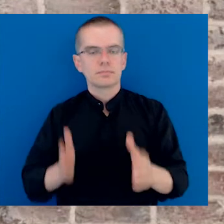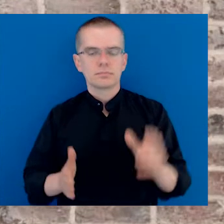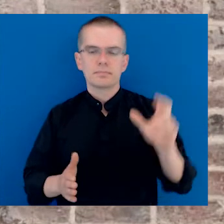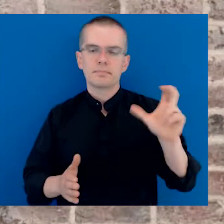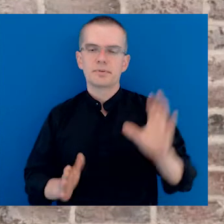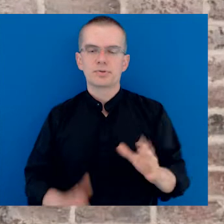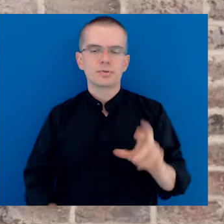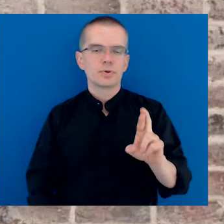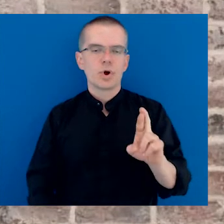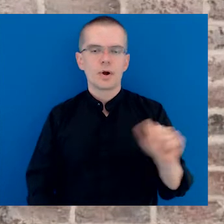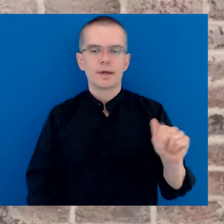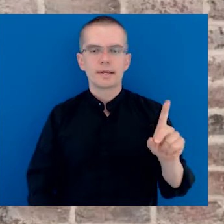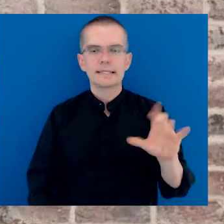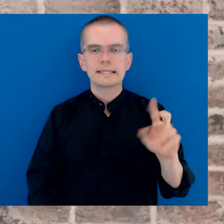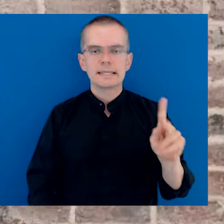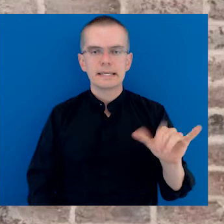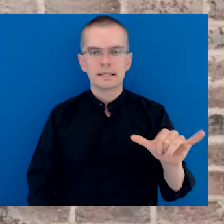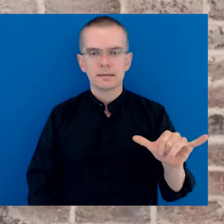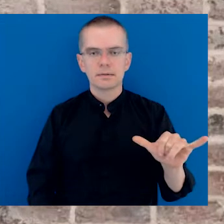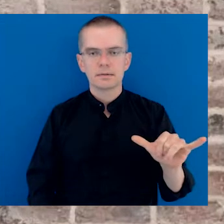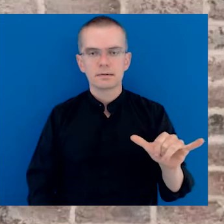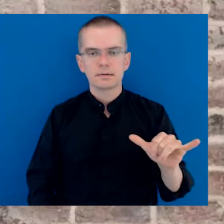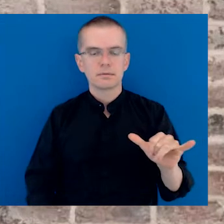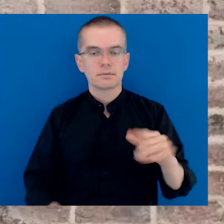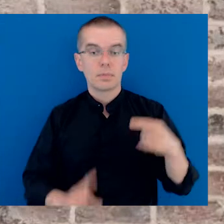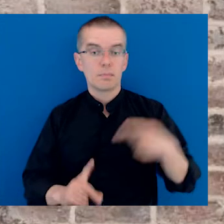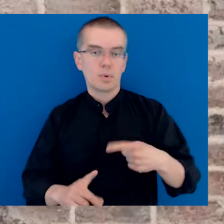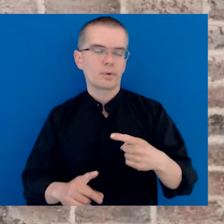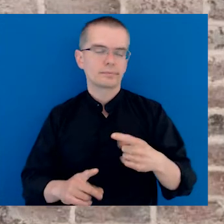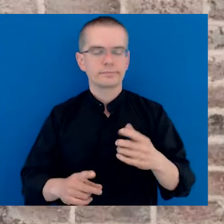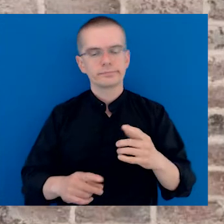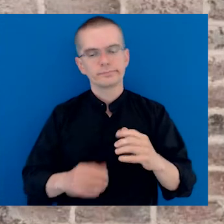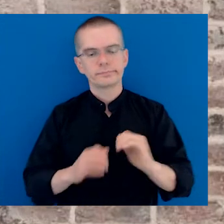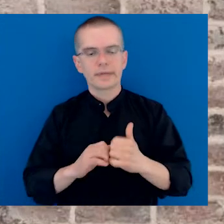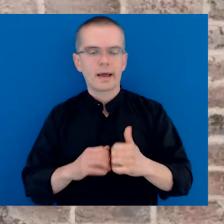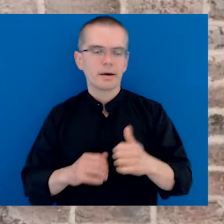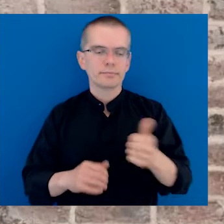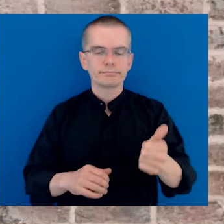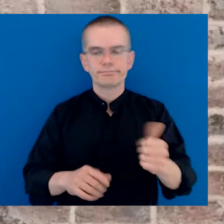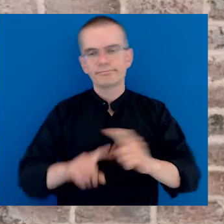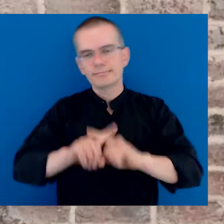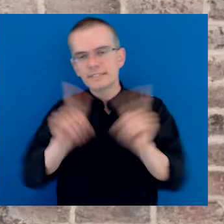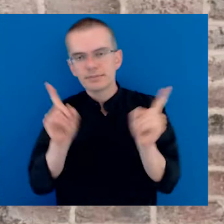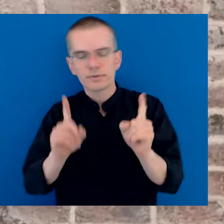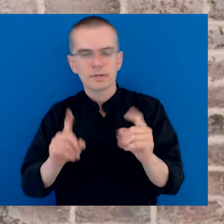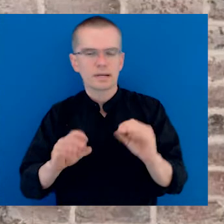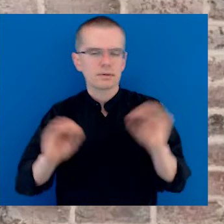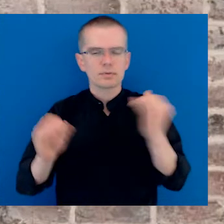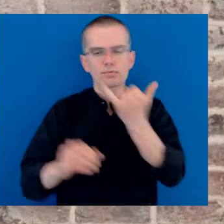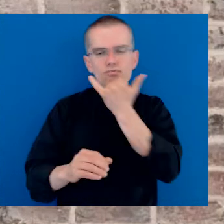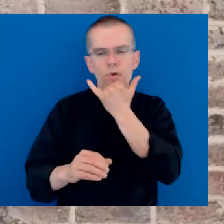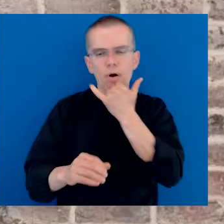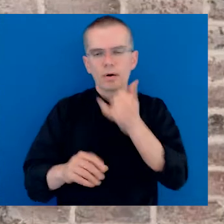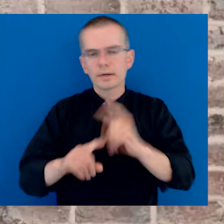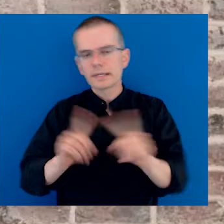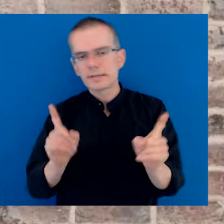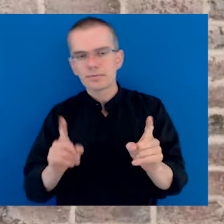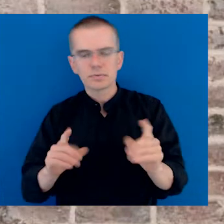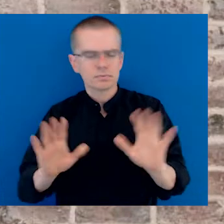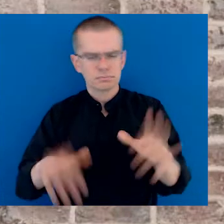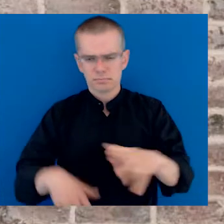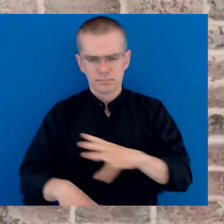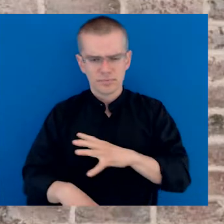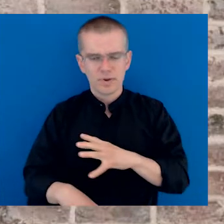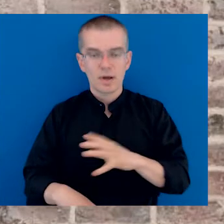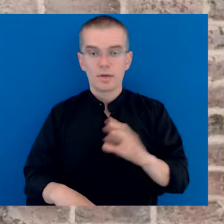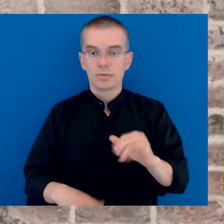Dickey, which is about being different. It has a similar theme, but it's about being different and how there's nothing wrong with being different. And those